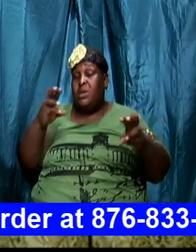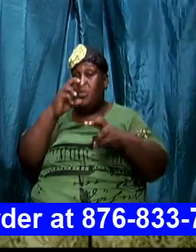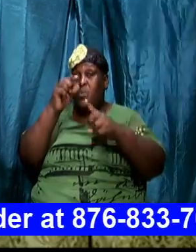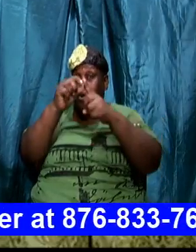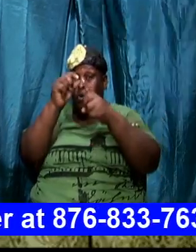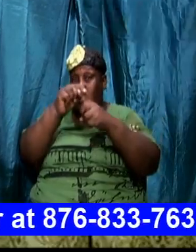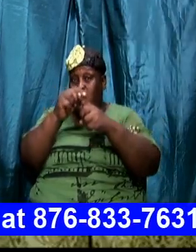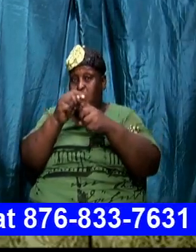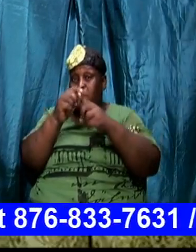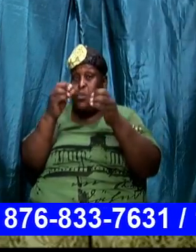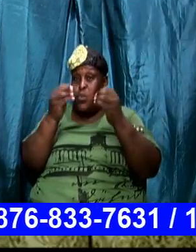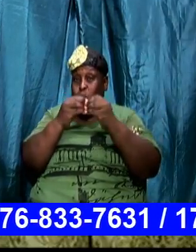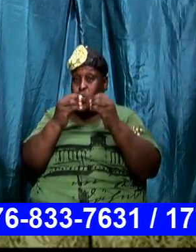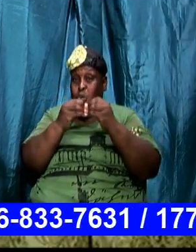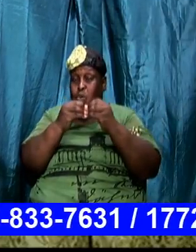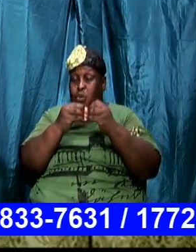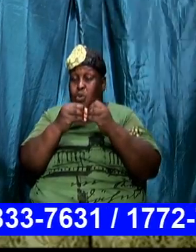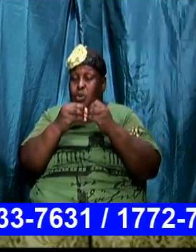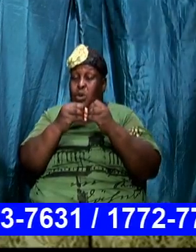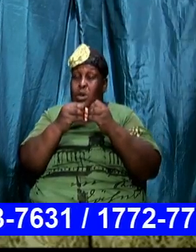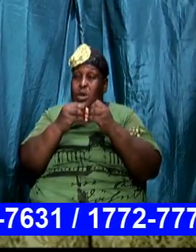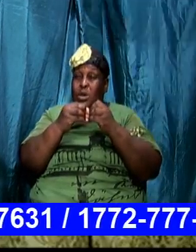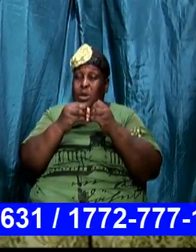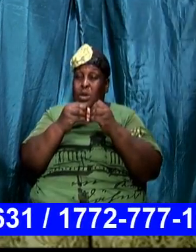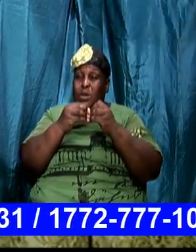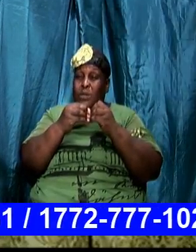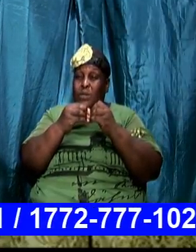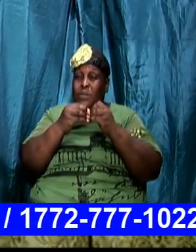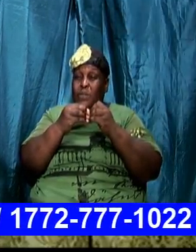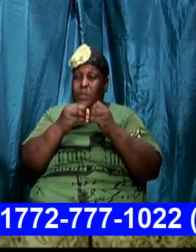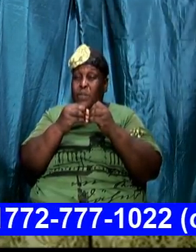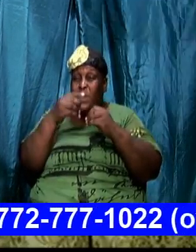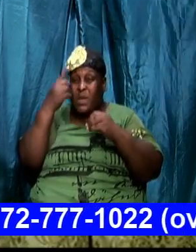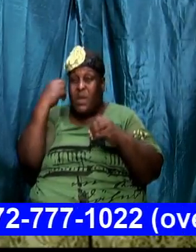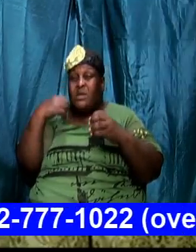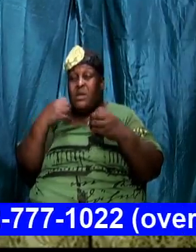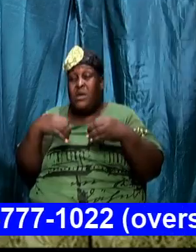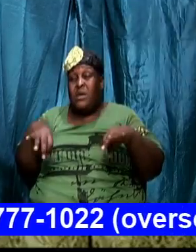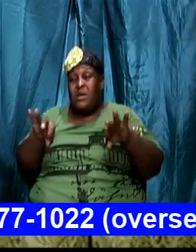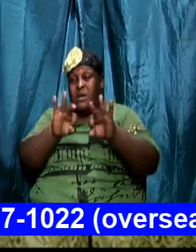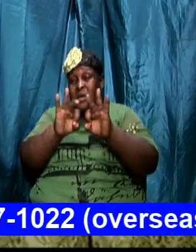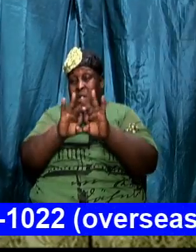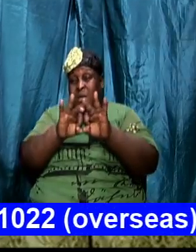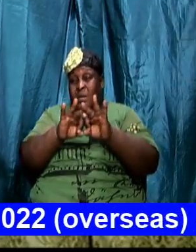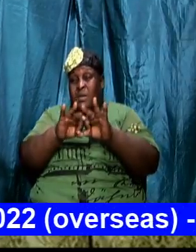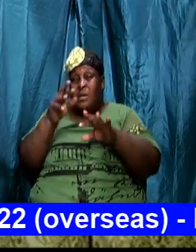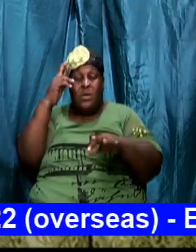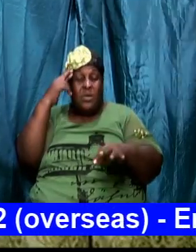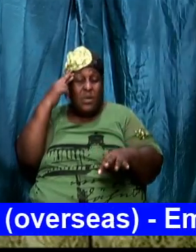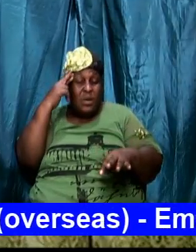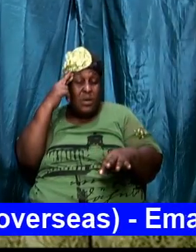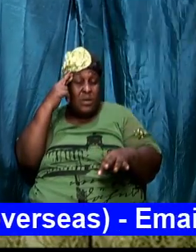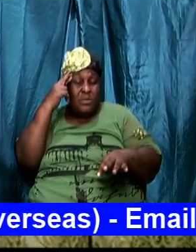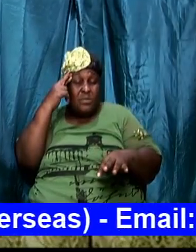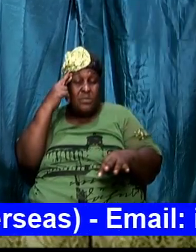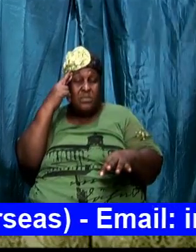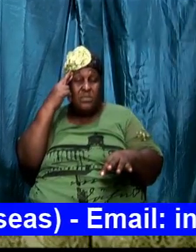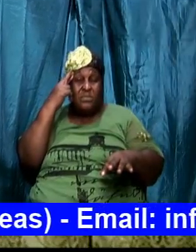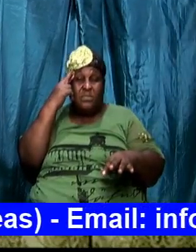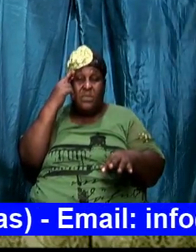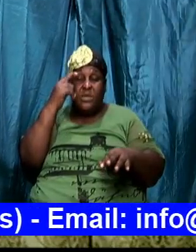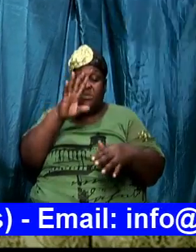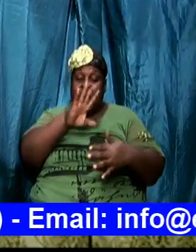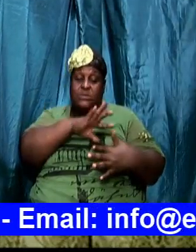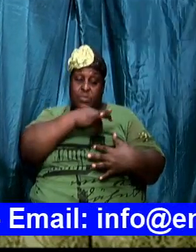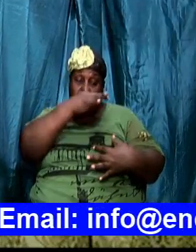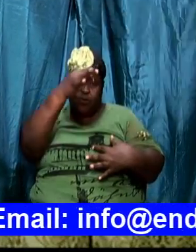more. I feel to go this route because it is important that we recognize that